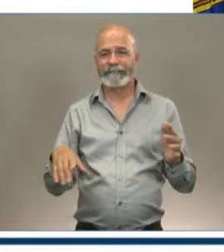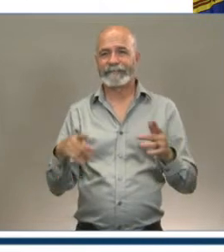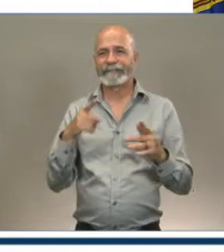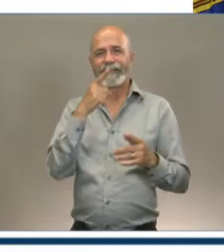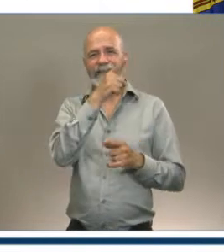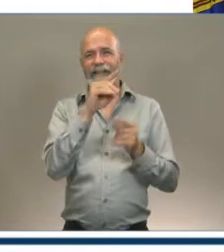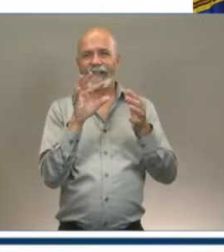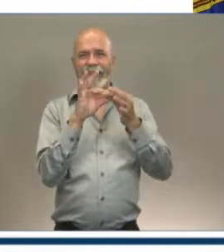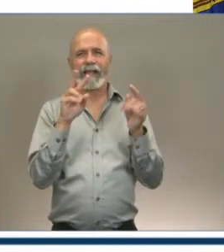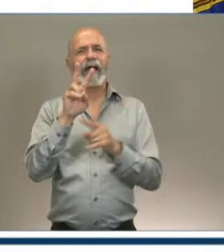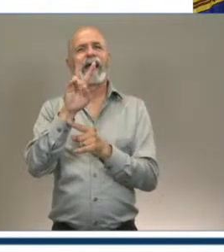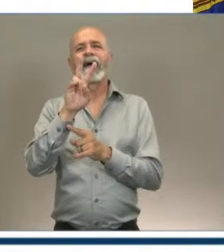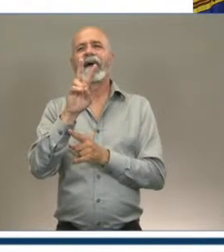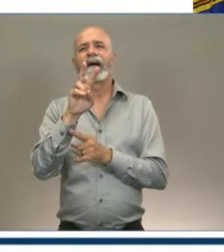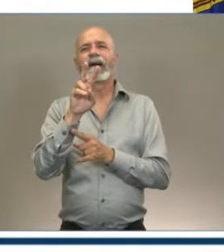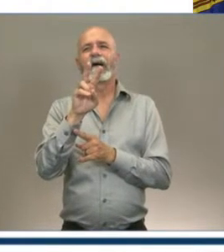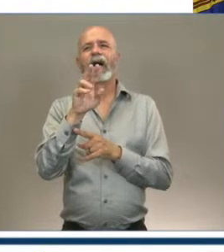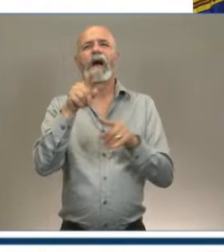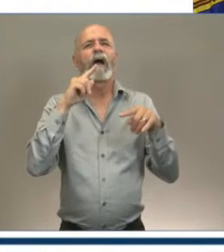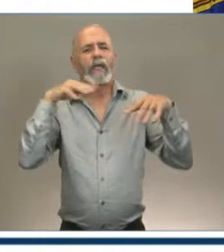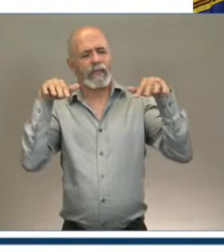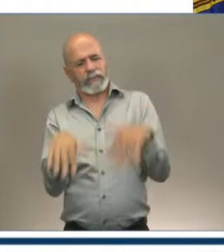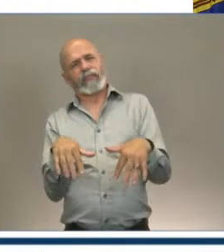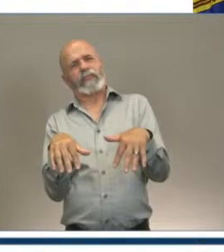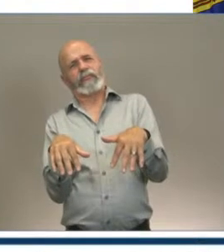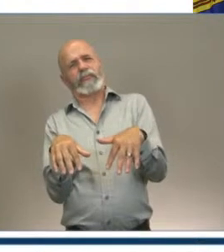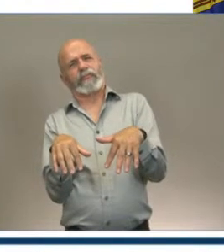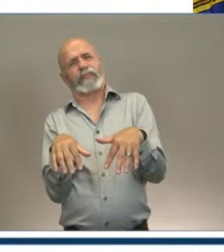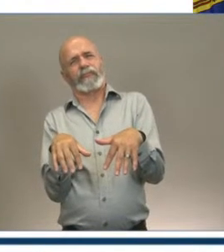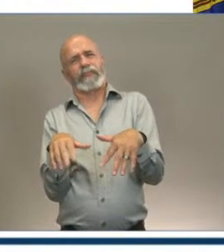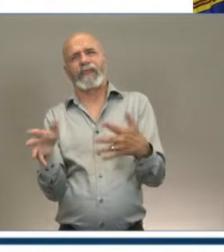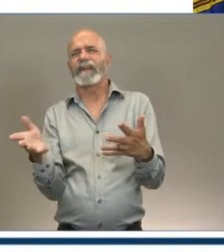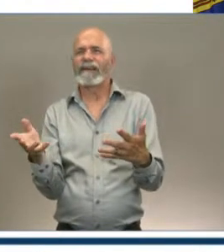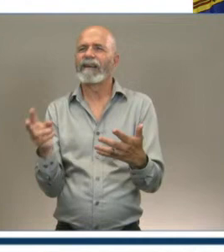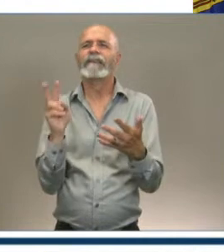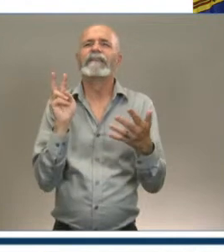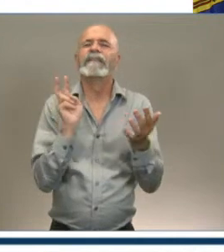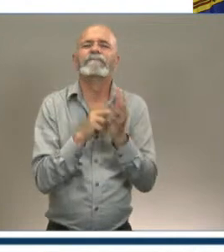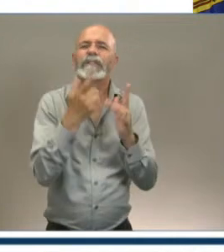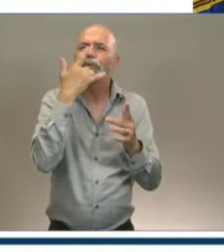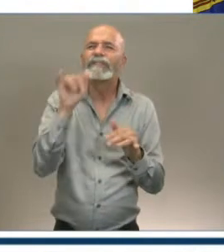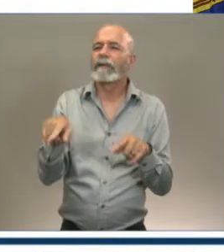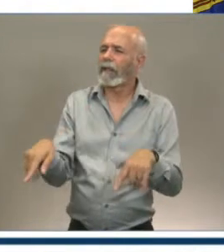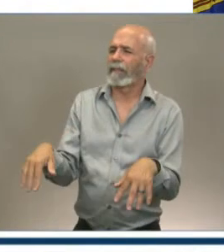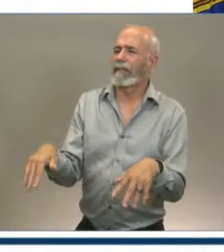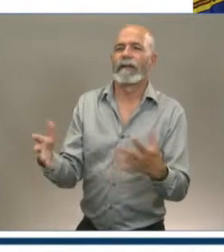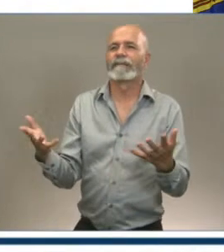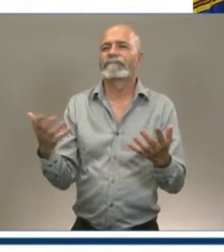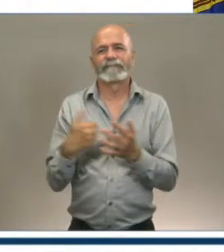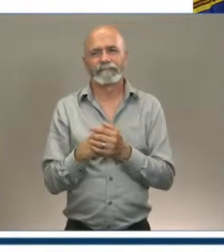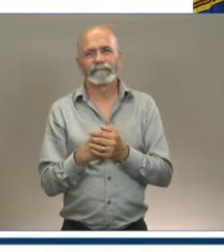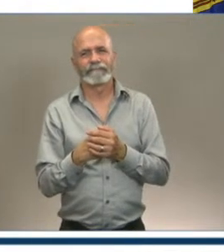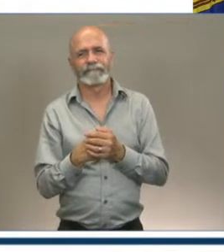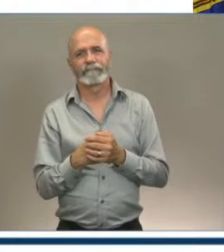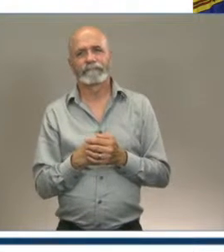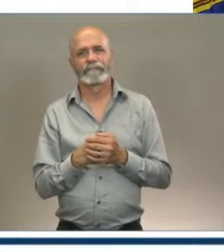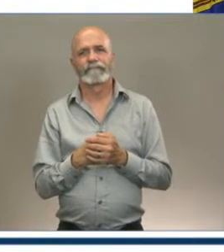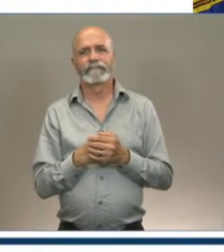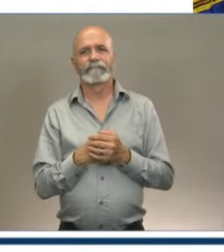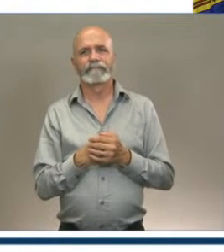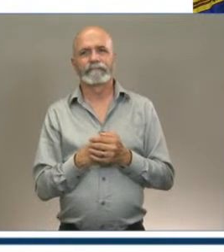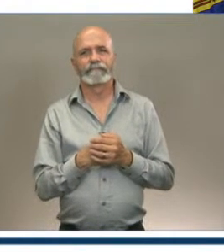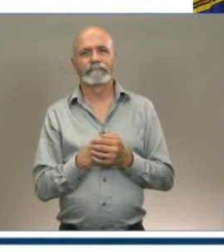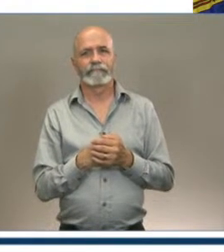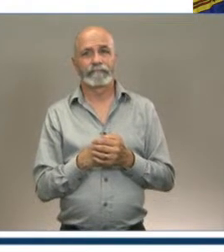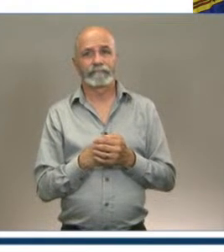you said that there's some sort of plan in the works to, correct me if I'm wrong again, to bring them back into